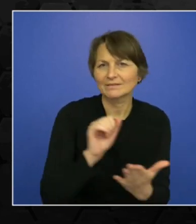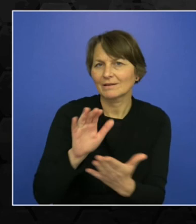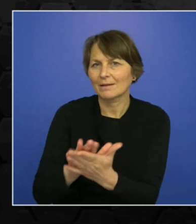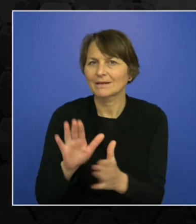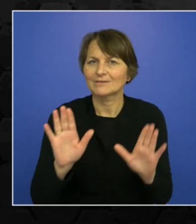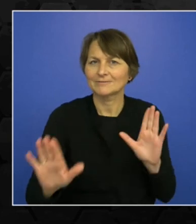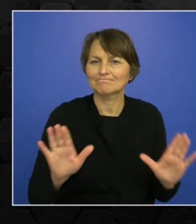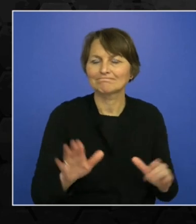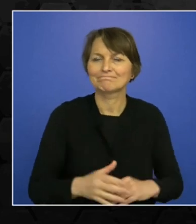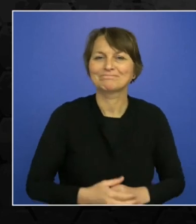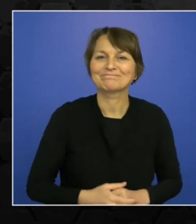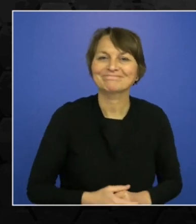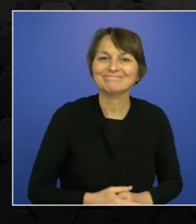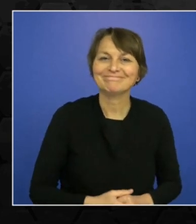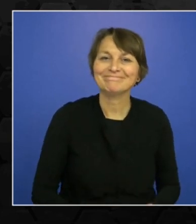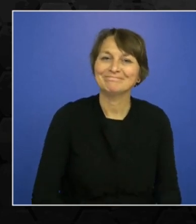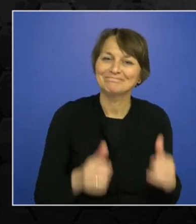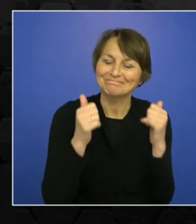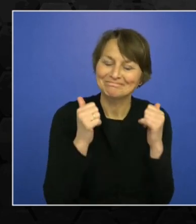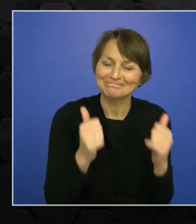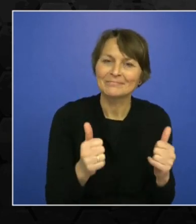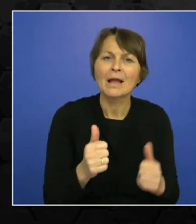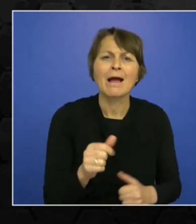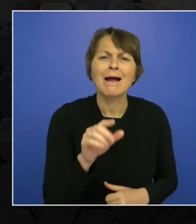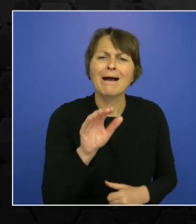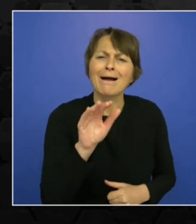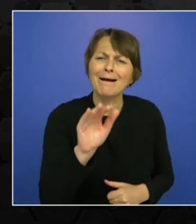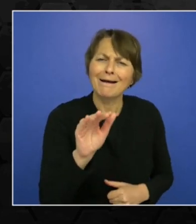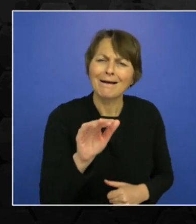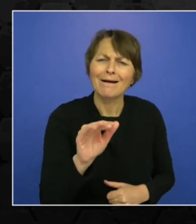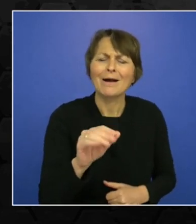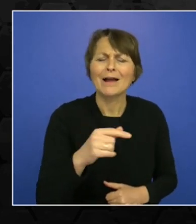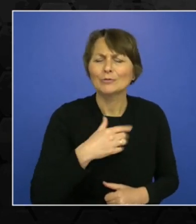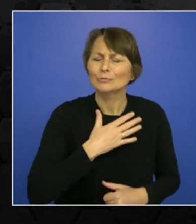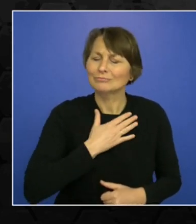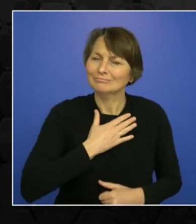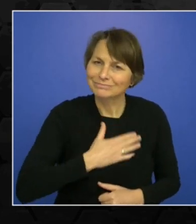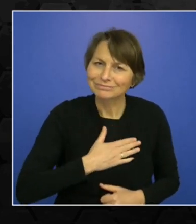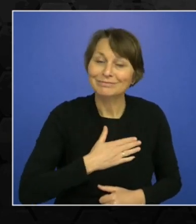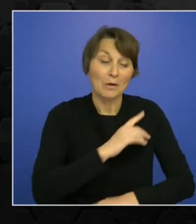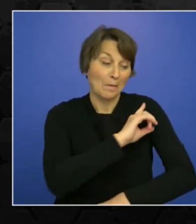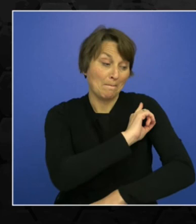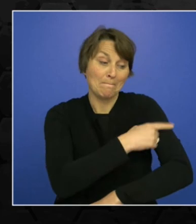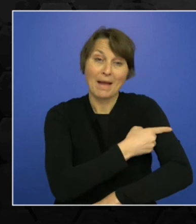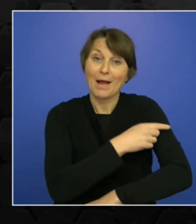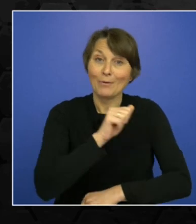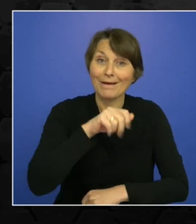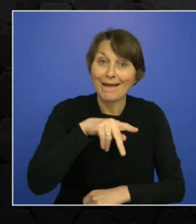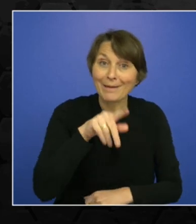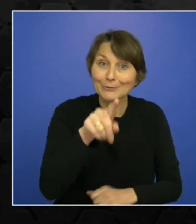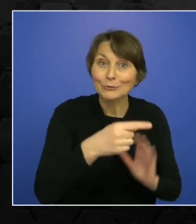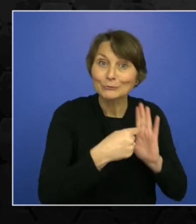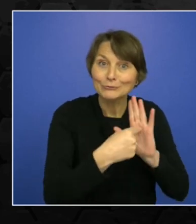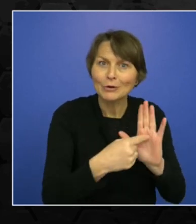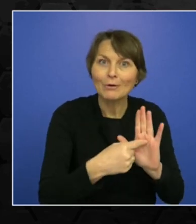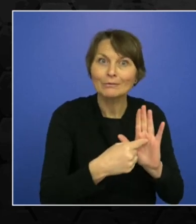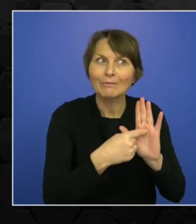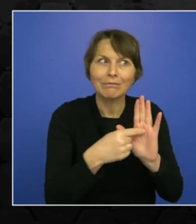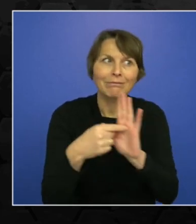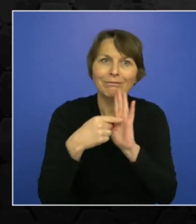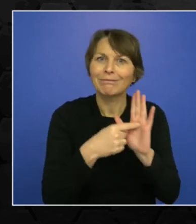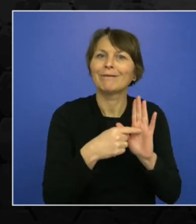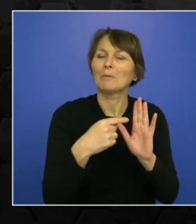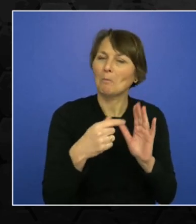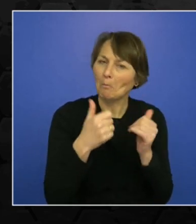Yeah, great. Yeah. I personally really love that you were using Power Apps to show this demo. Really, really nice. There are some